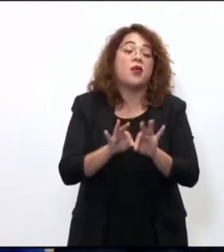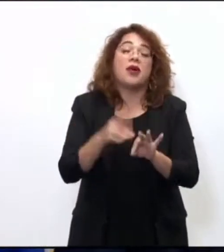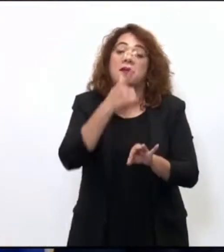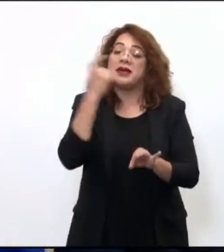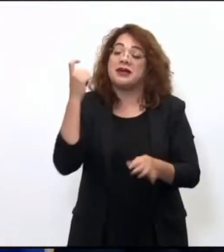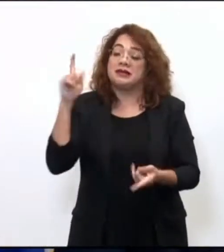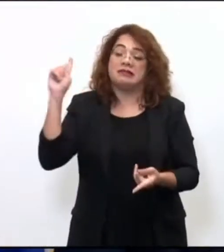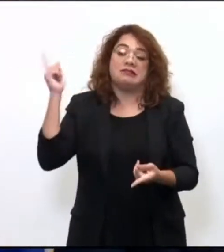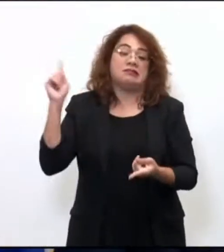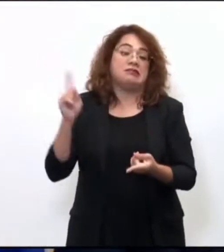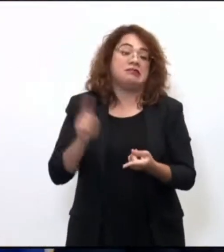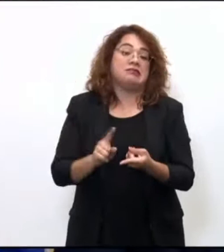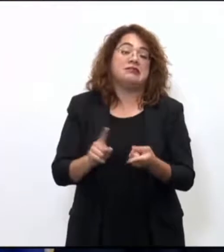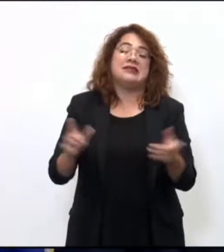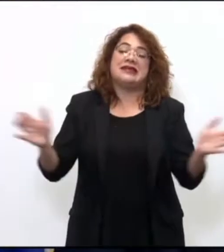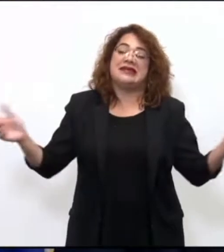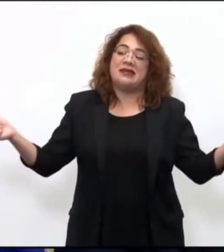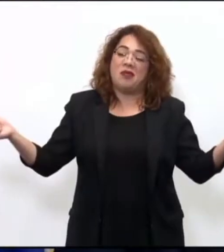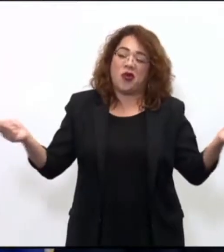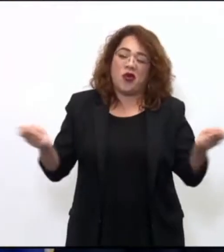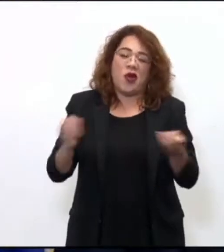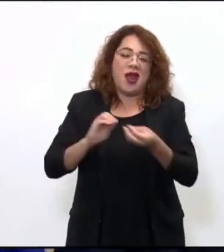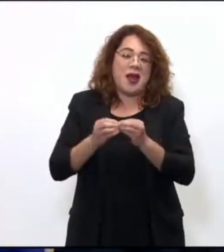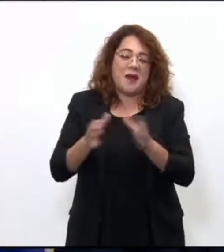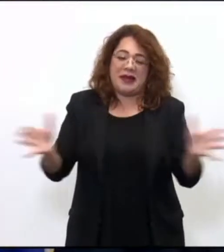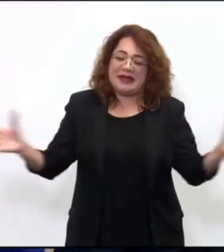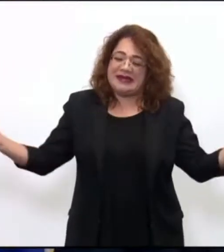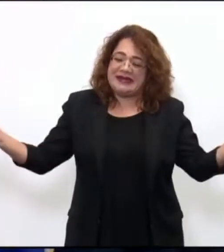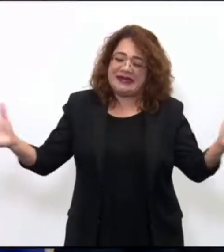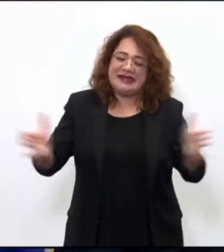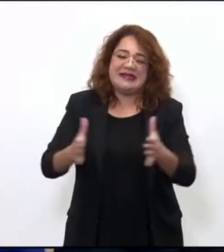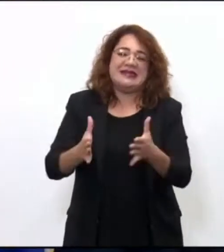COVID-19. Visite